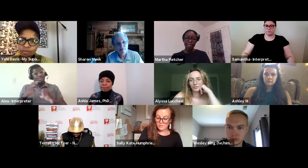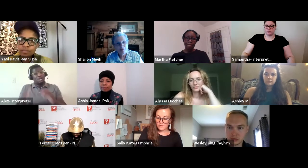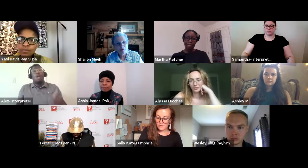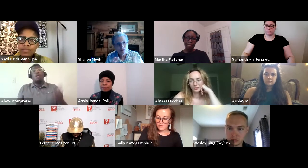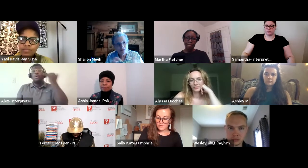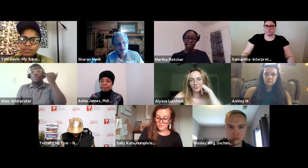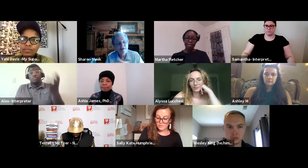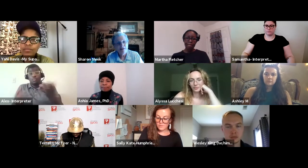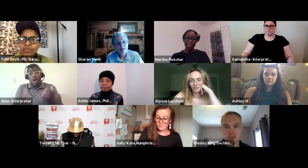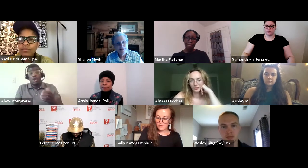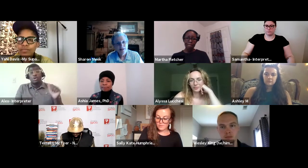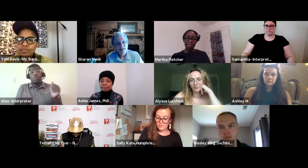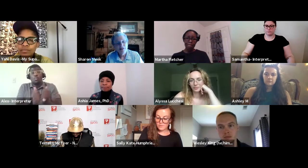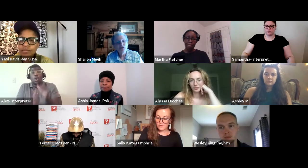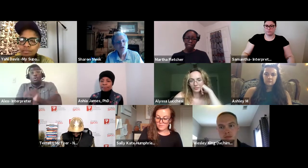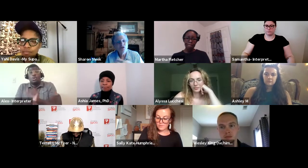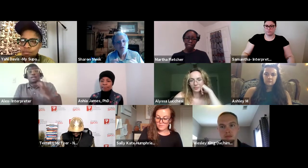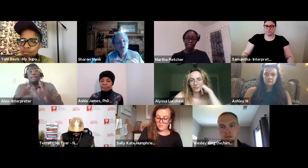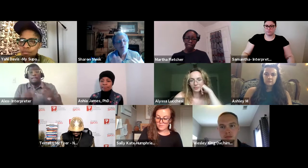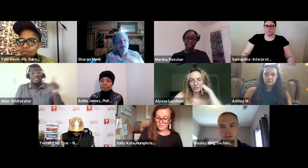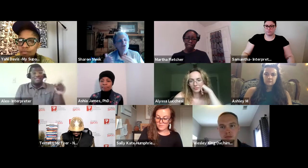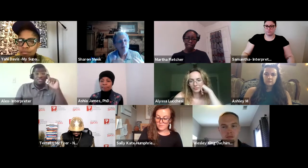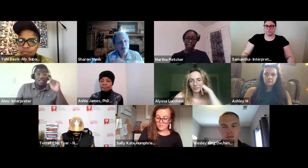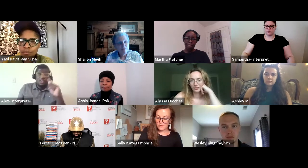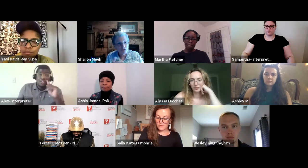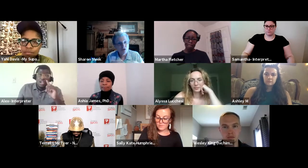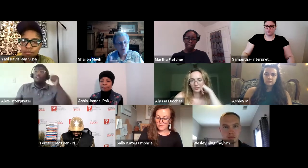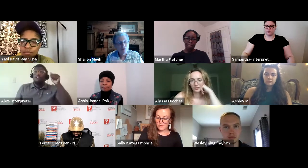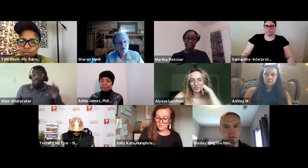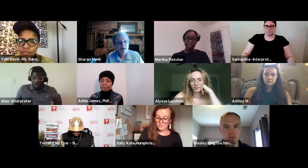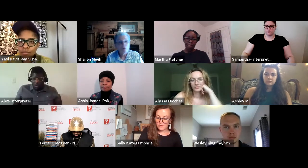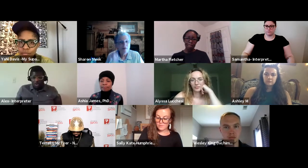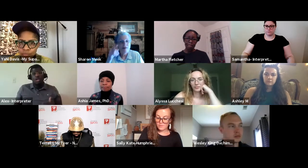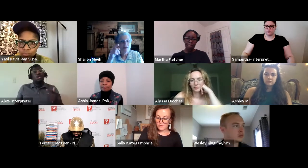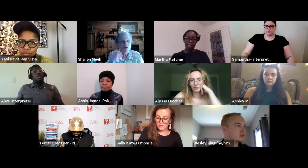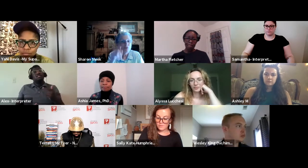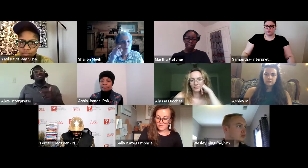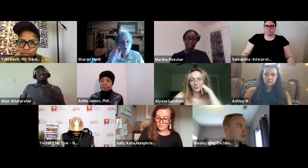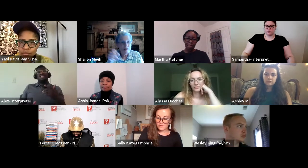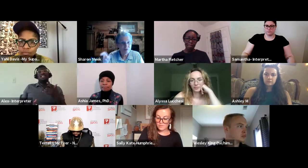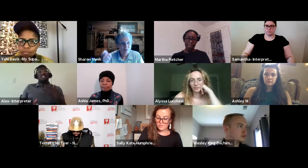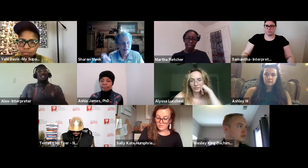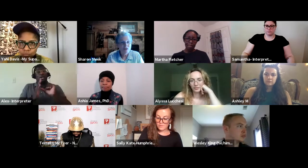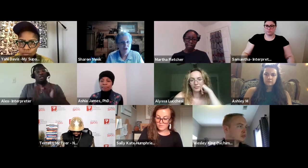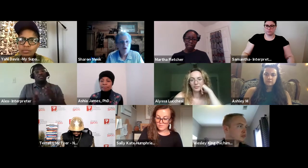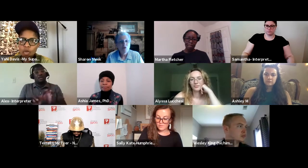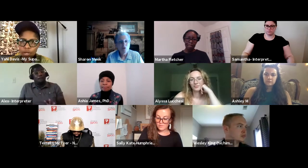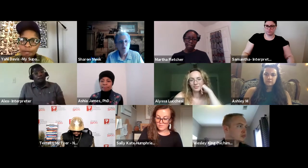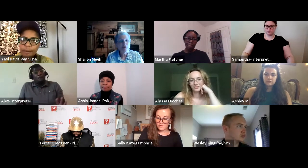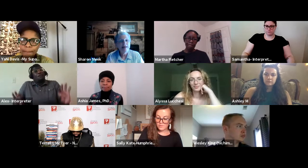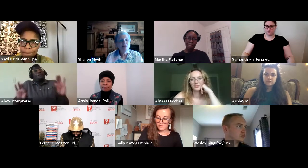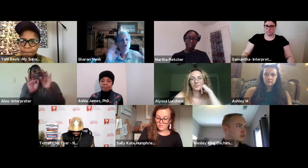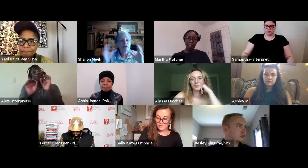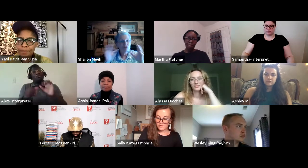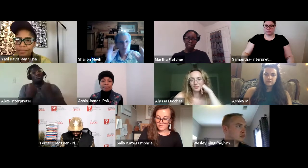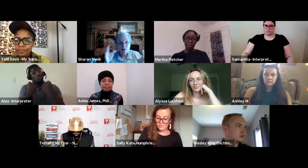hearing impairment or deaf is to make some effort to communicate, whether that's just pointing to things, whether